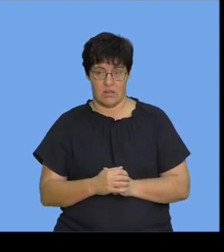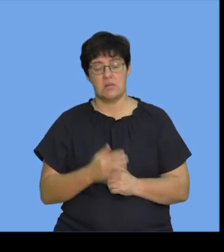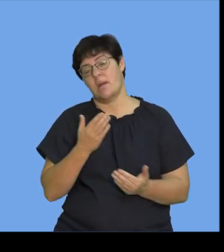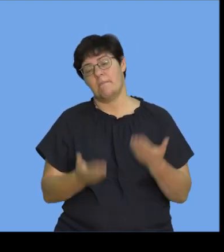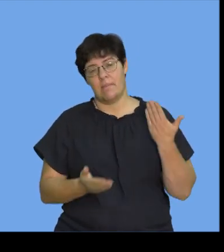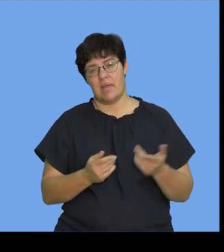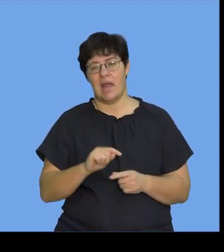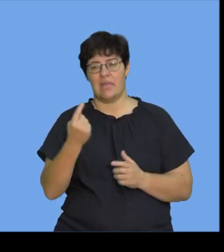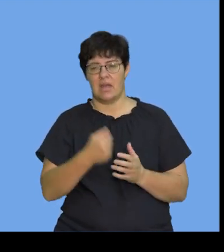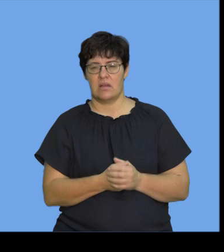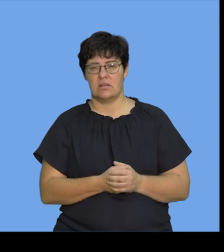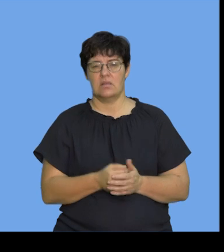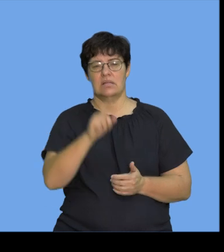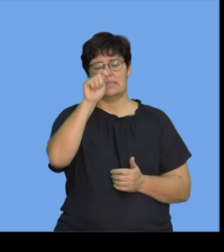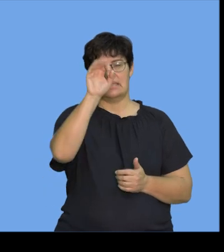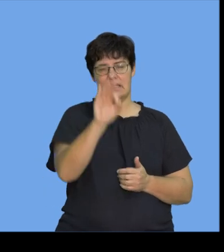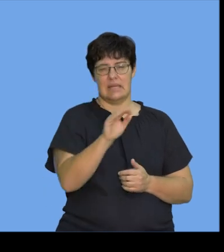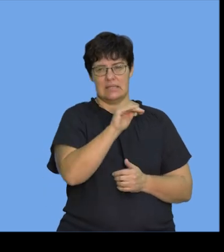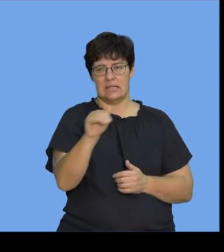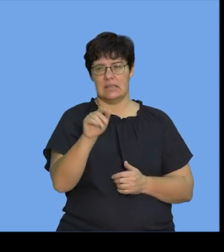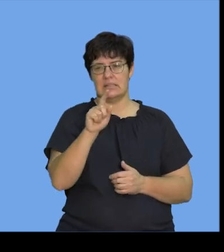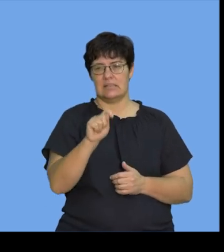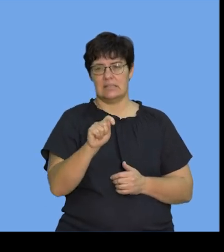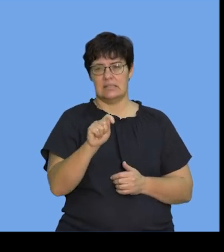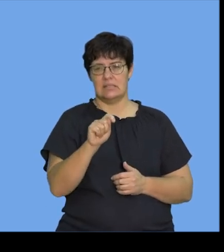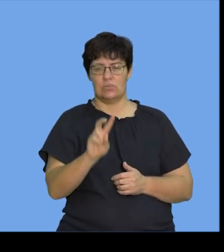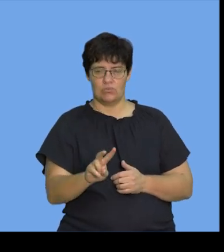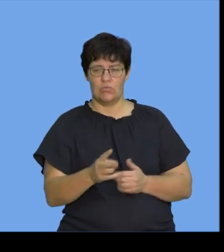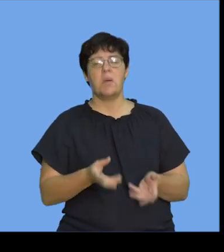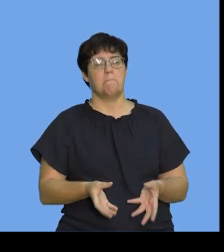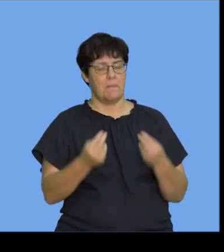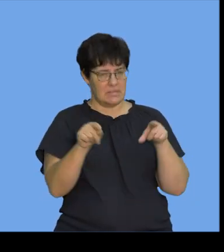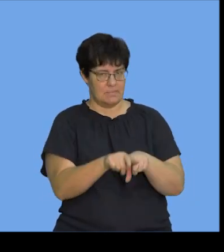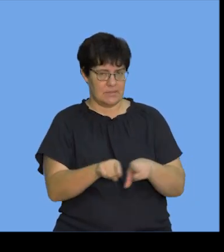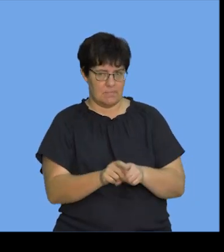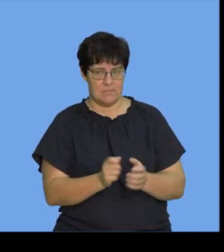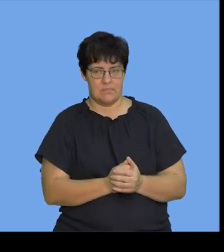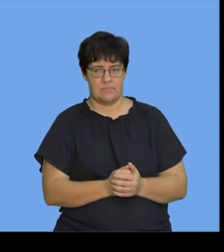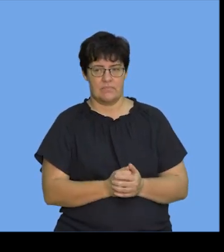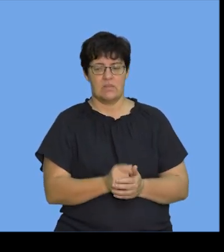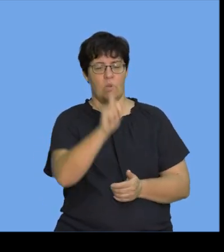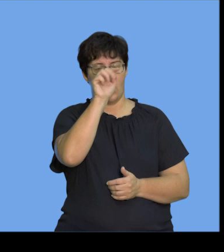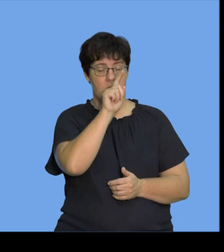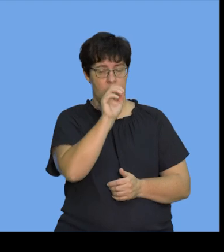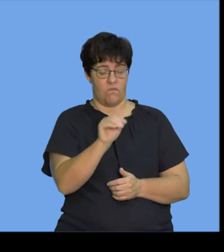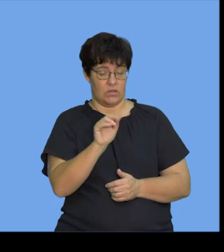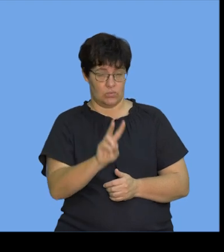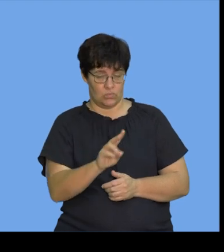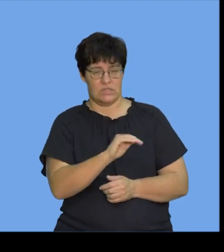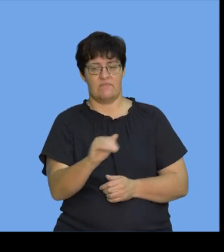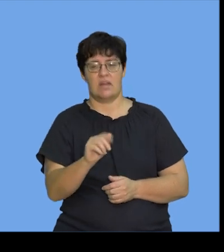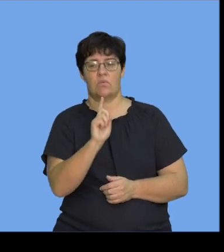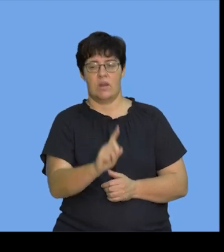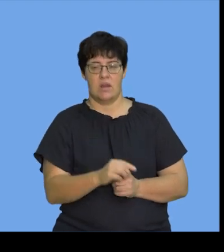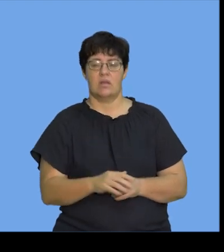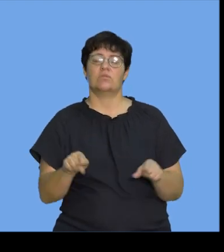other one. If I say T3 divided by T2 will give me the same thing. That's 1/2 divided by 1, which is